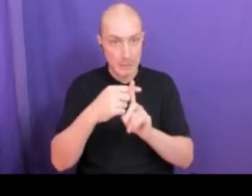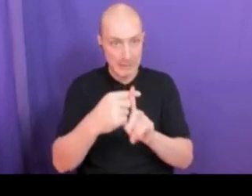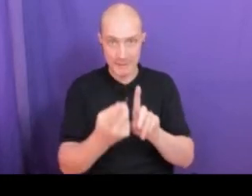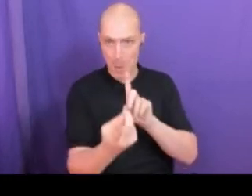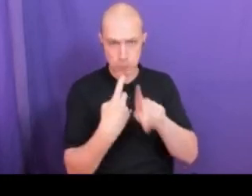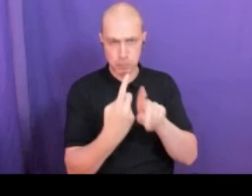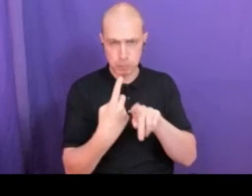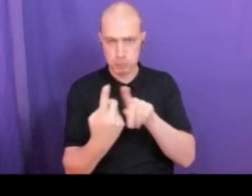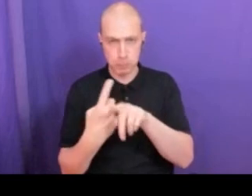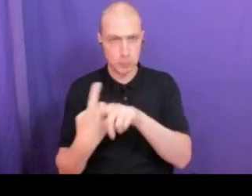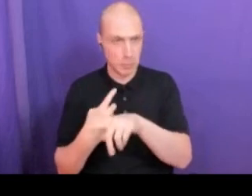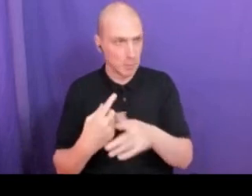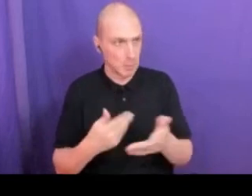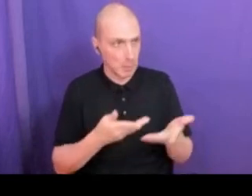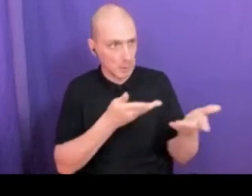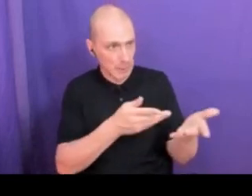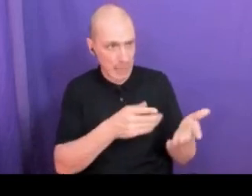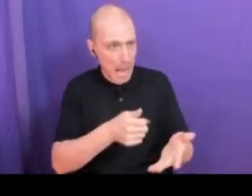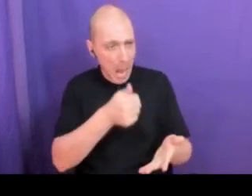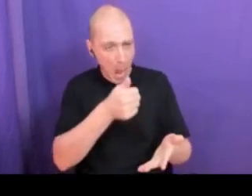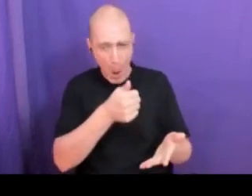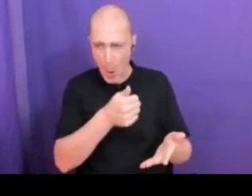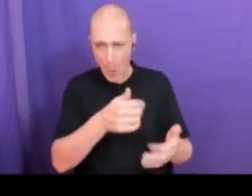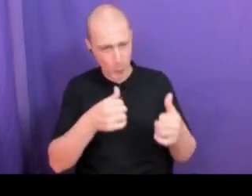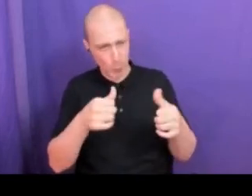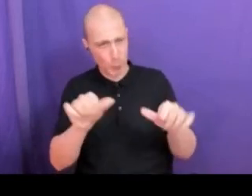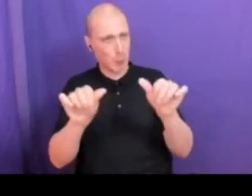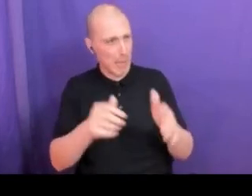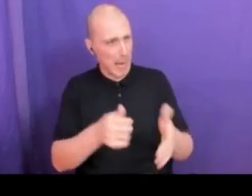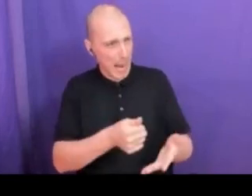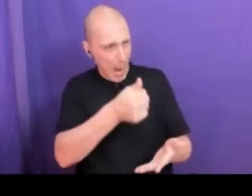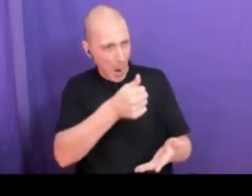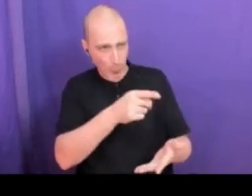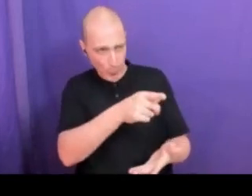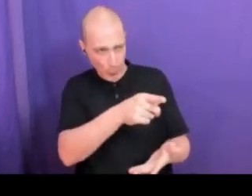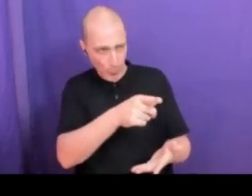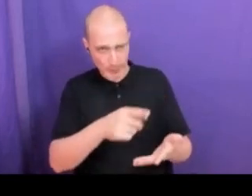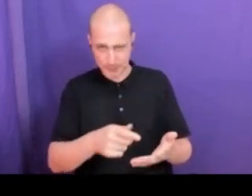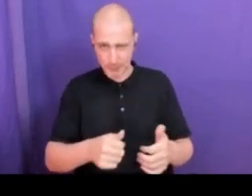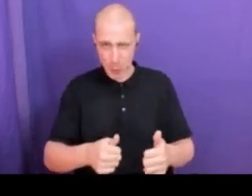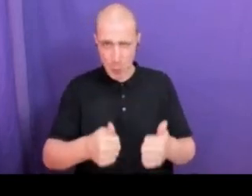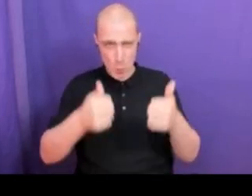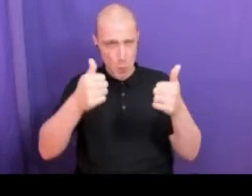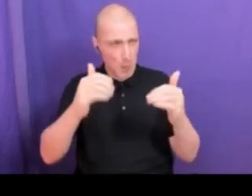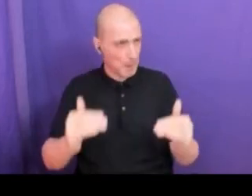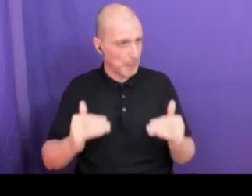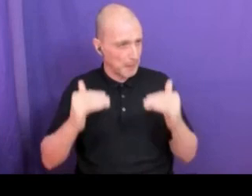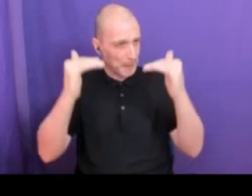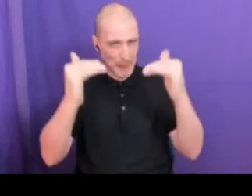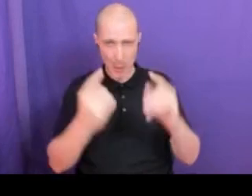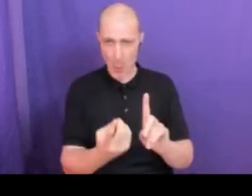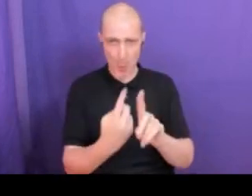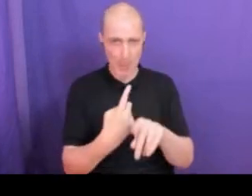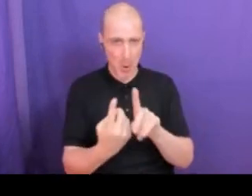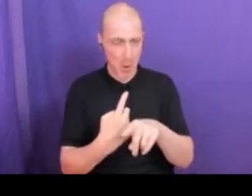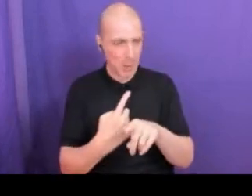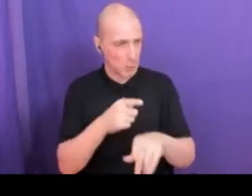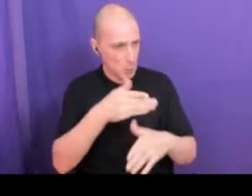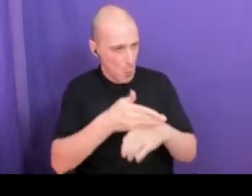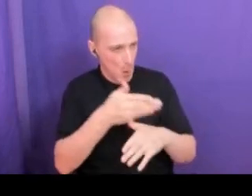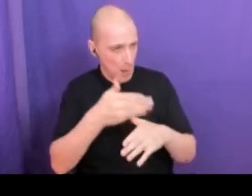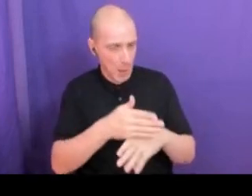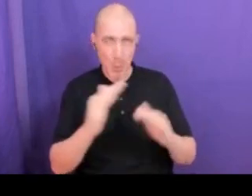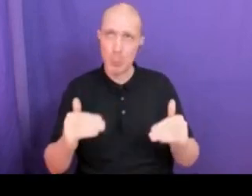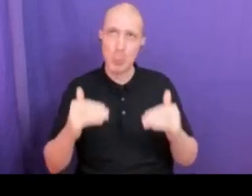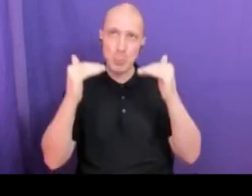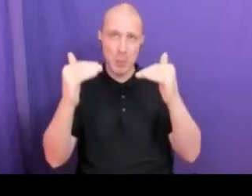you manage that, or any tips for anyone else out there, how you got such a good level of engagement from, is it just that people want to share what's going on and they want to be involved? Or? I have